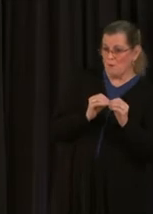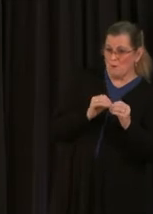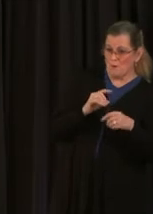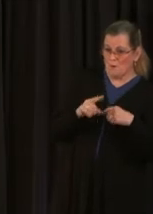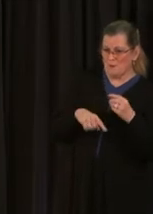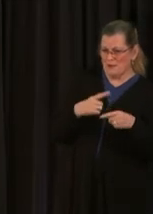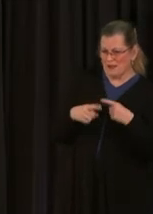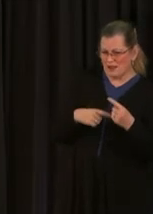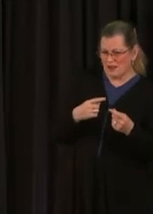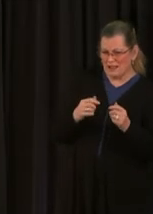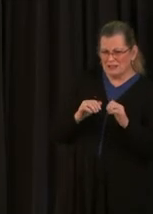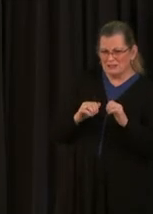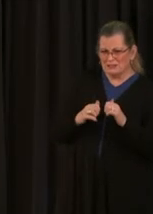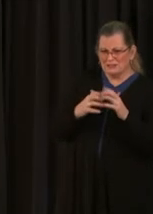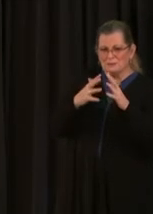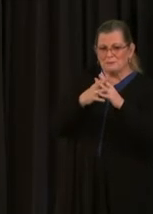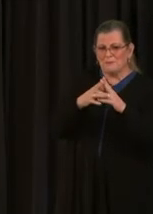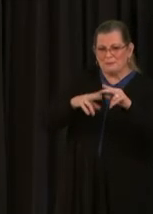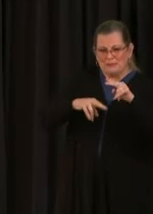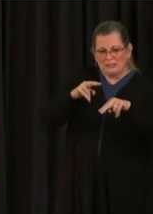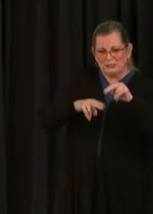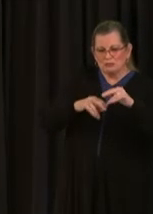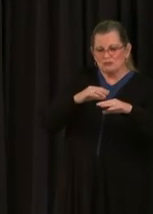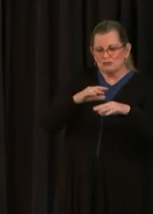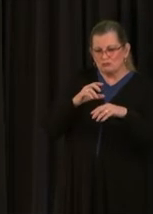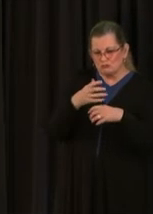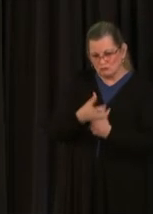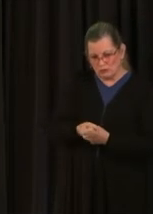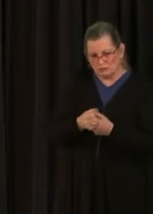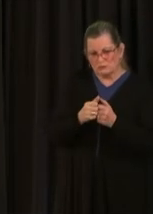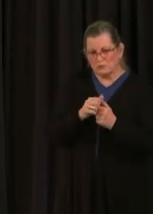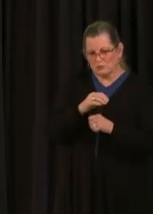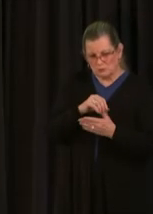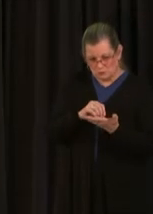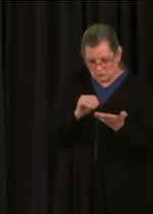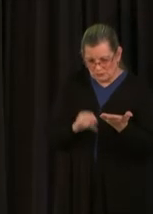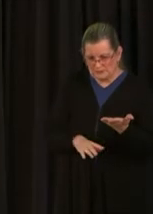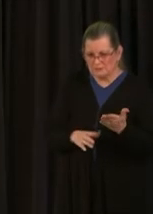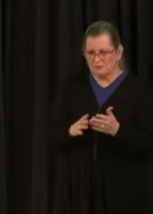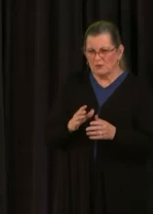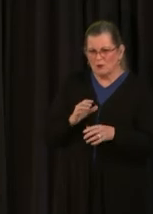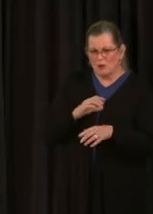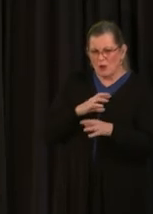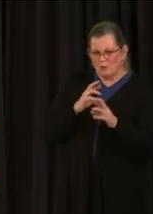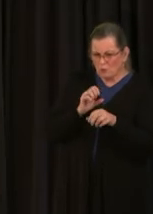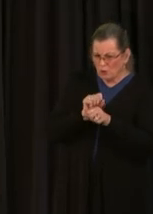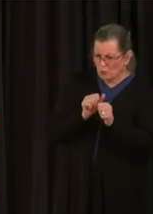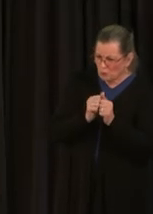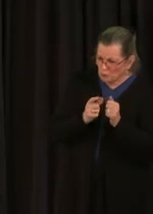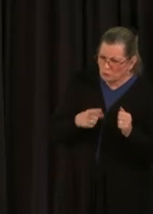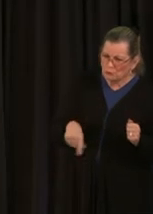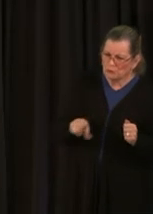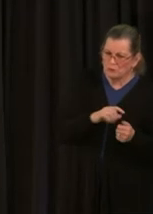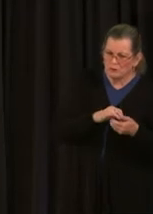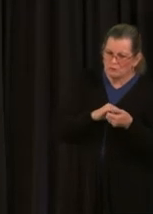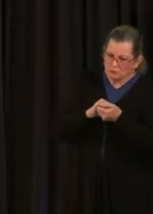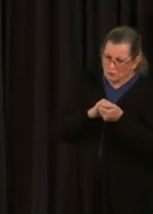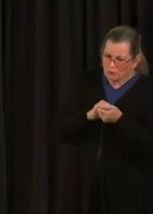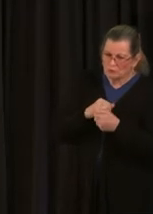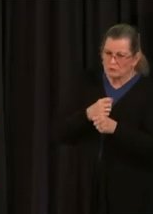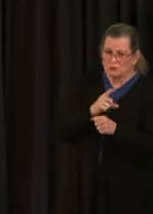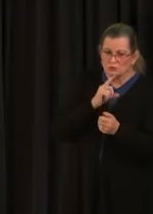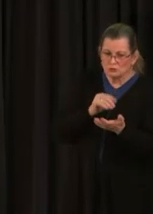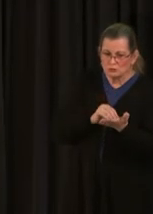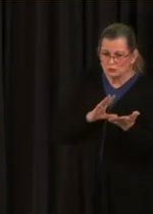school that day, that they keep them home and call the parent call center, which will alert us not to pick that